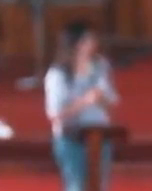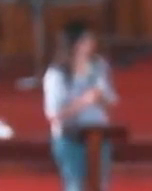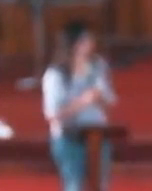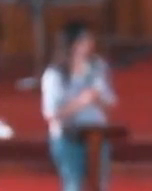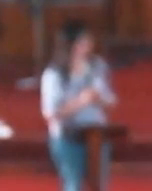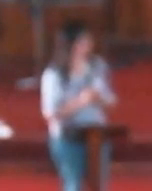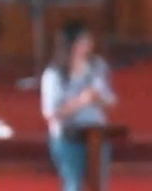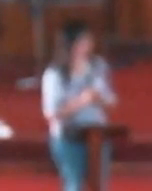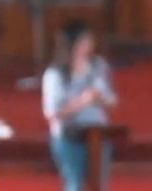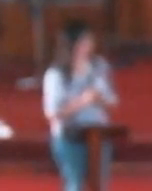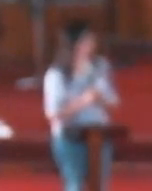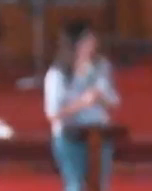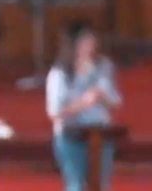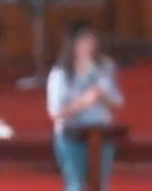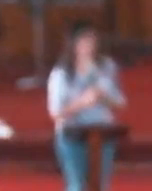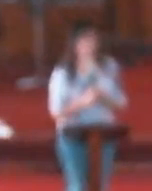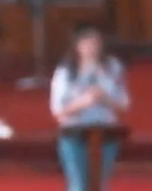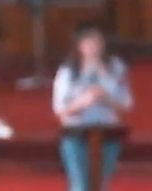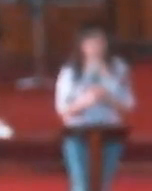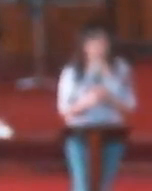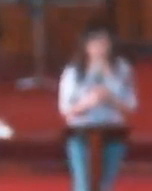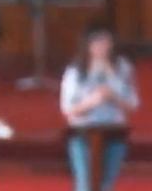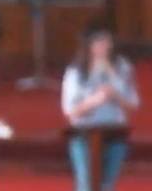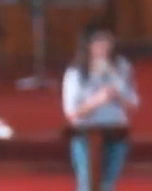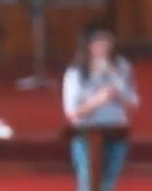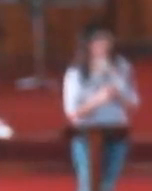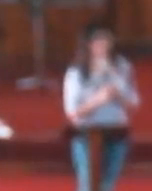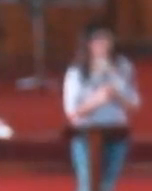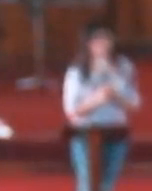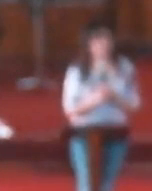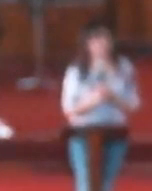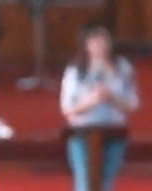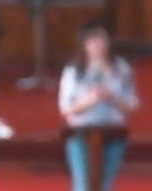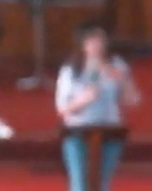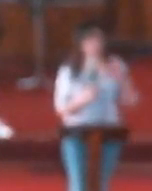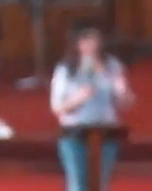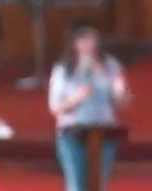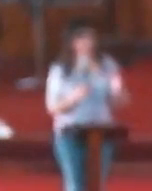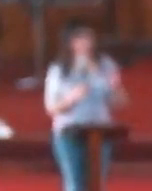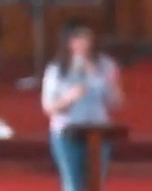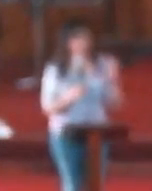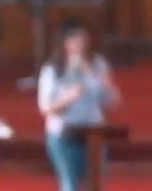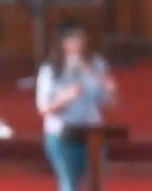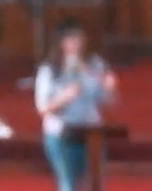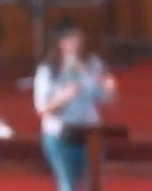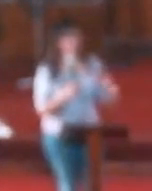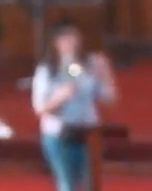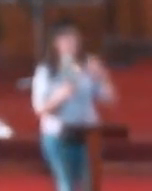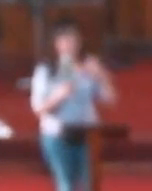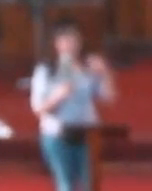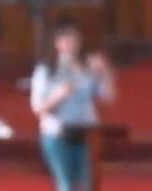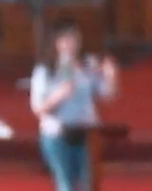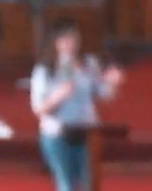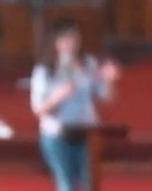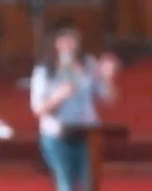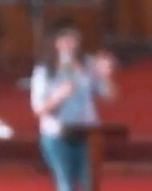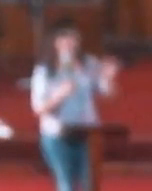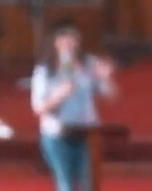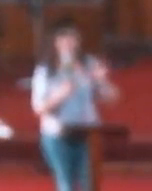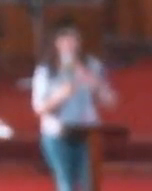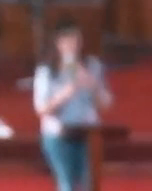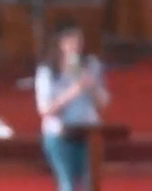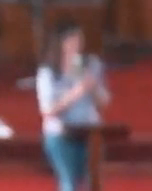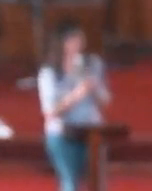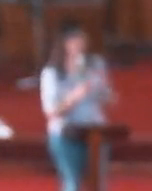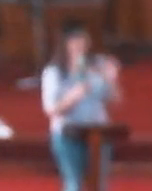él. Okay. An example given was that you went to the doctor and you had these symptoms and the doctor gave you this